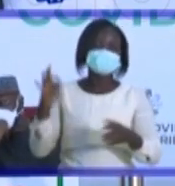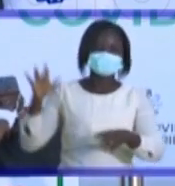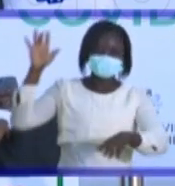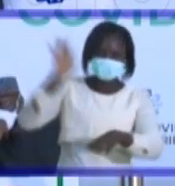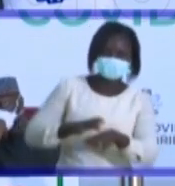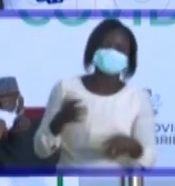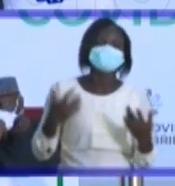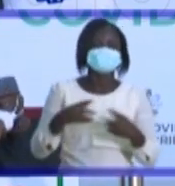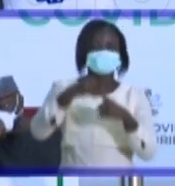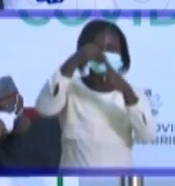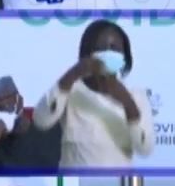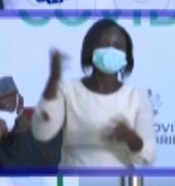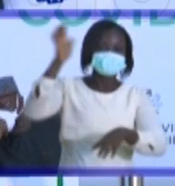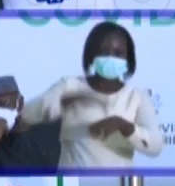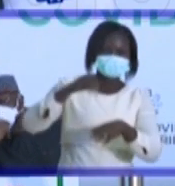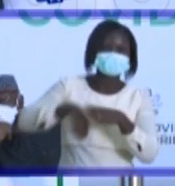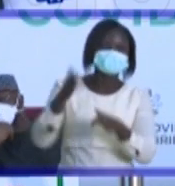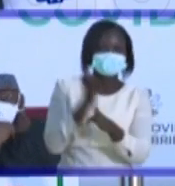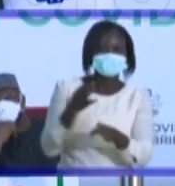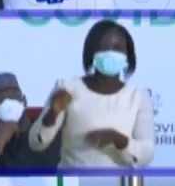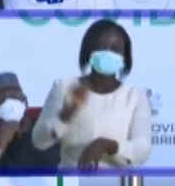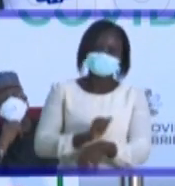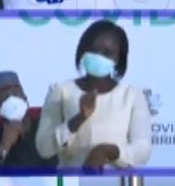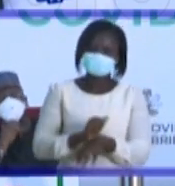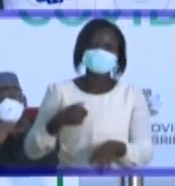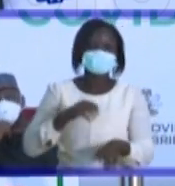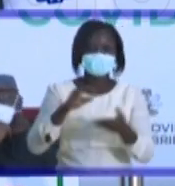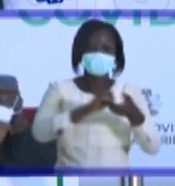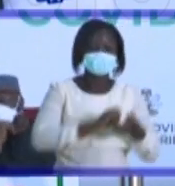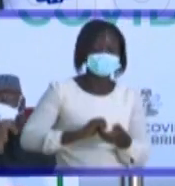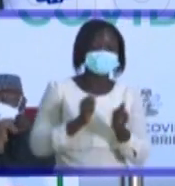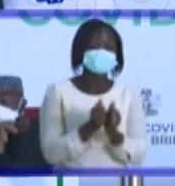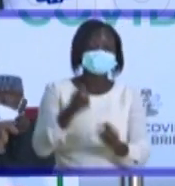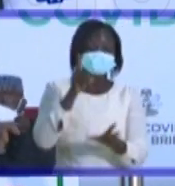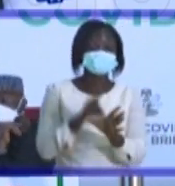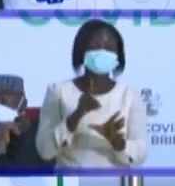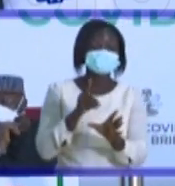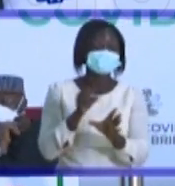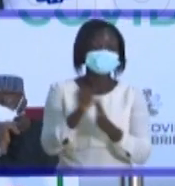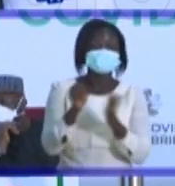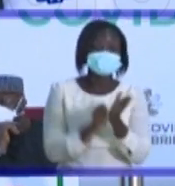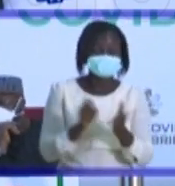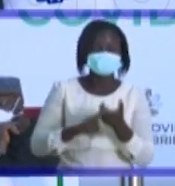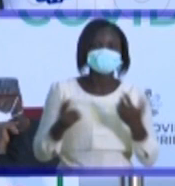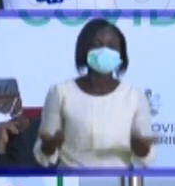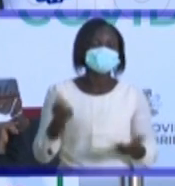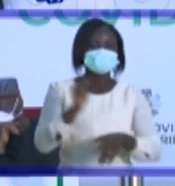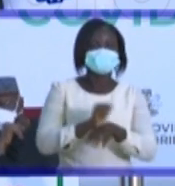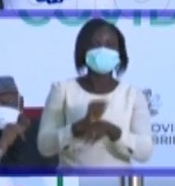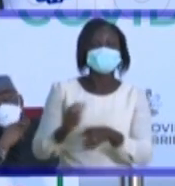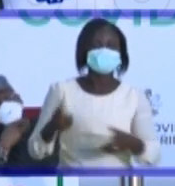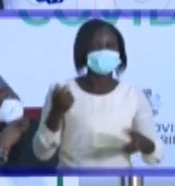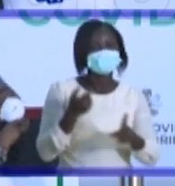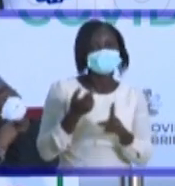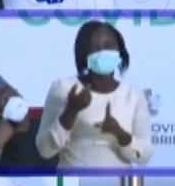especially infection in the line of duty. We are collaborating with states to cascade the training down to lower cadres or junior